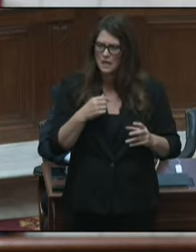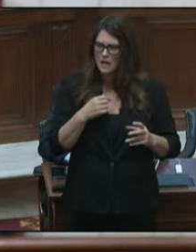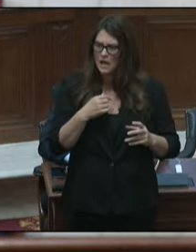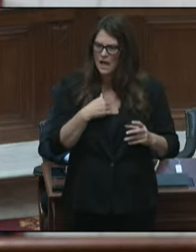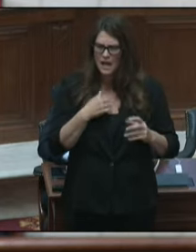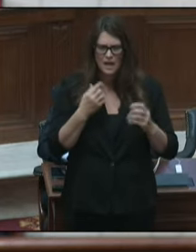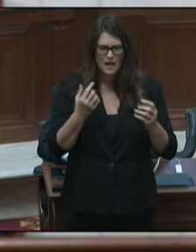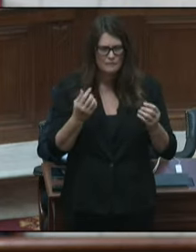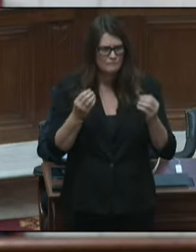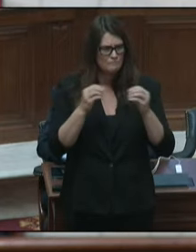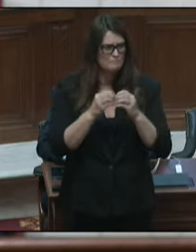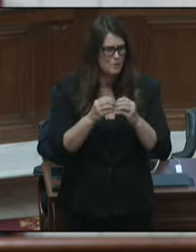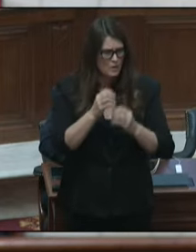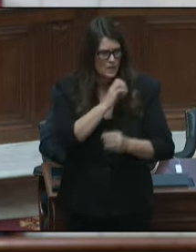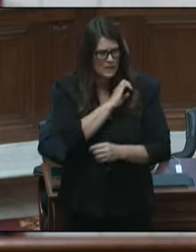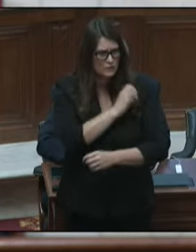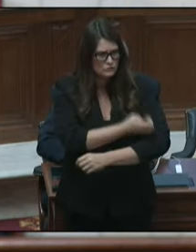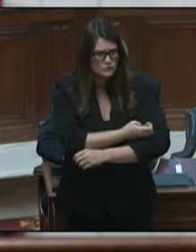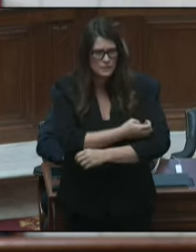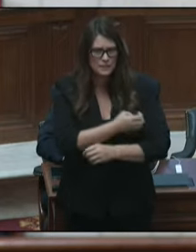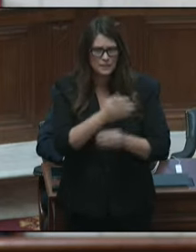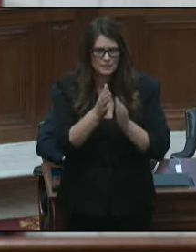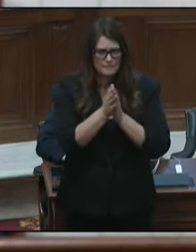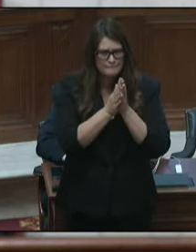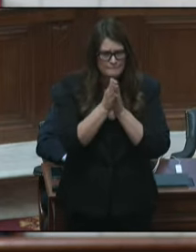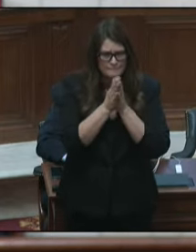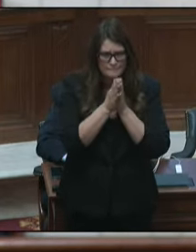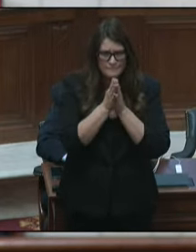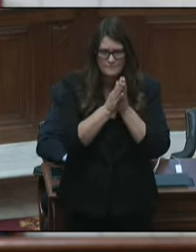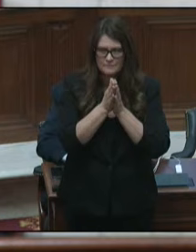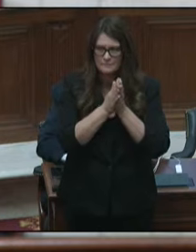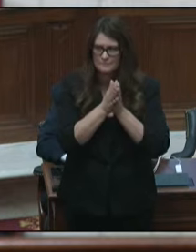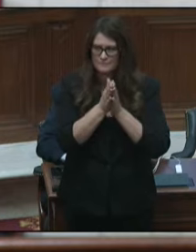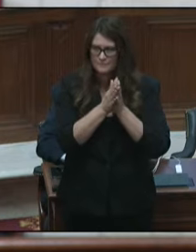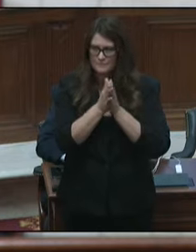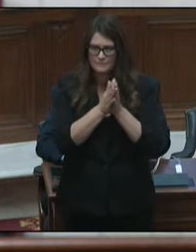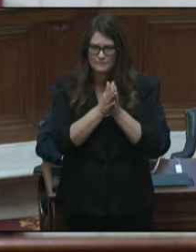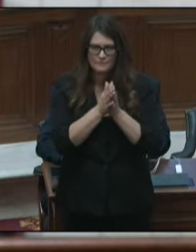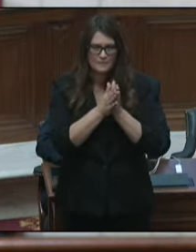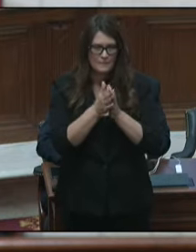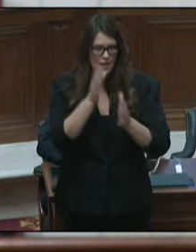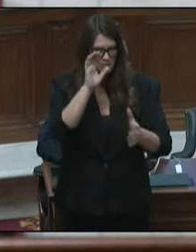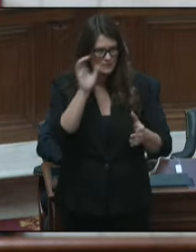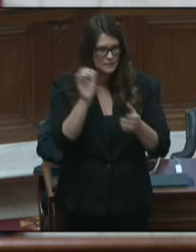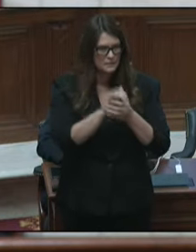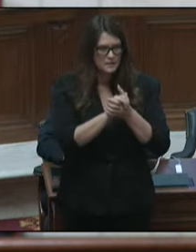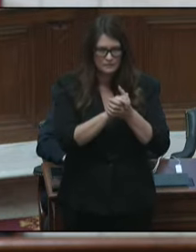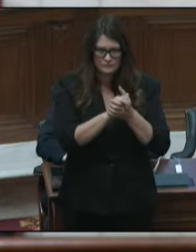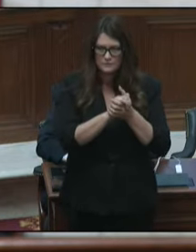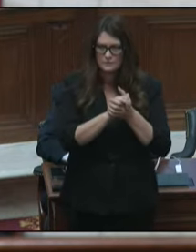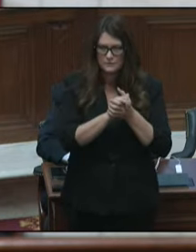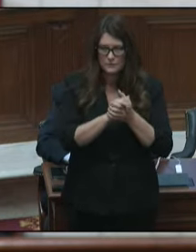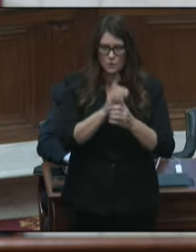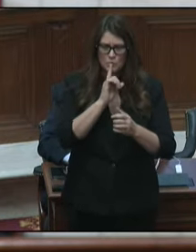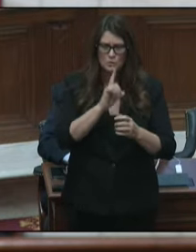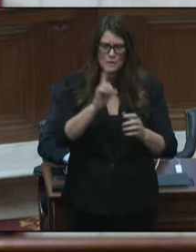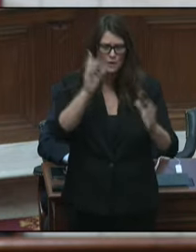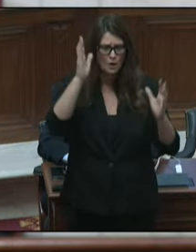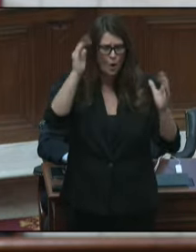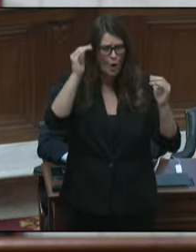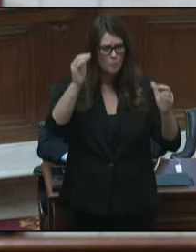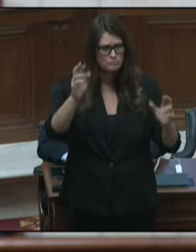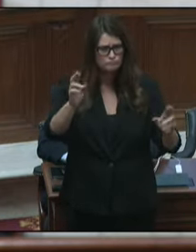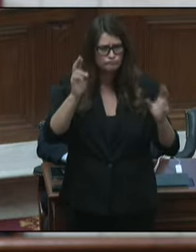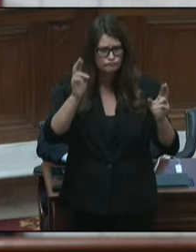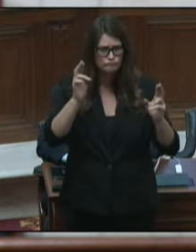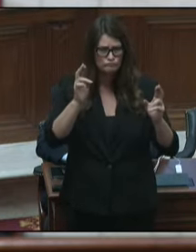that God has given me and a lot of enthusiasm. I believed that there was real hope, and